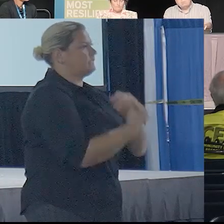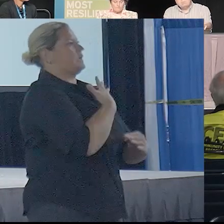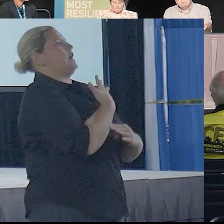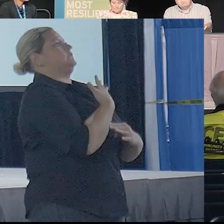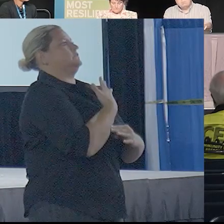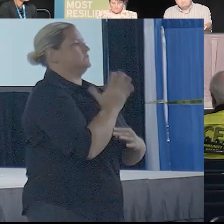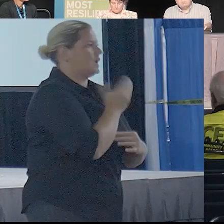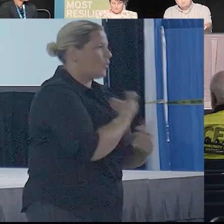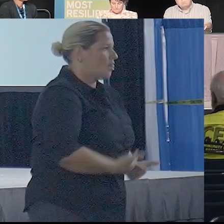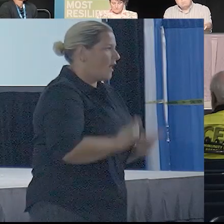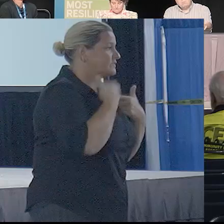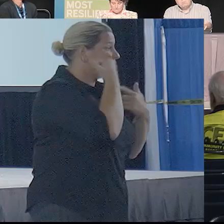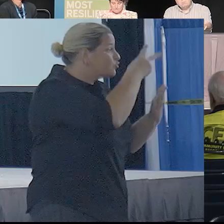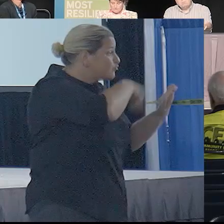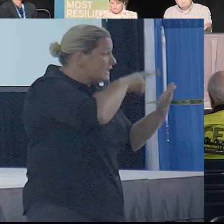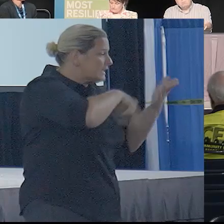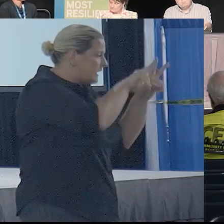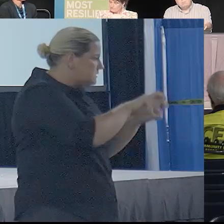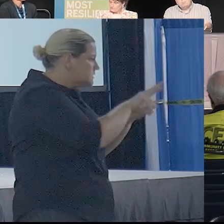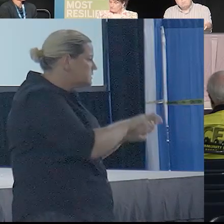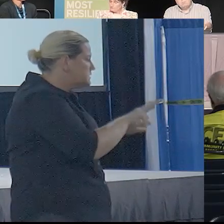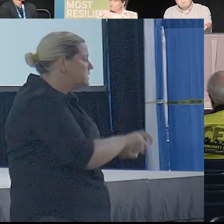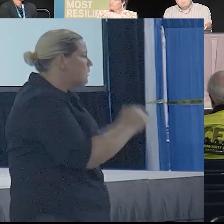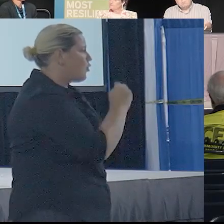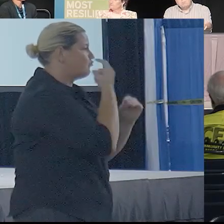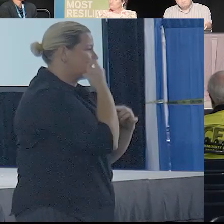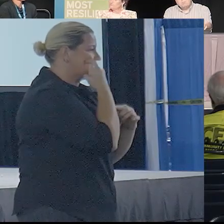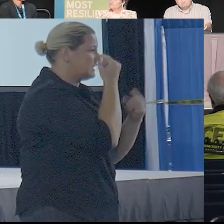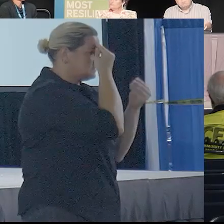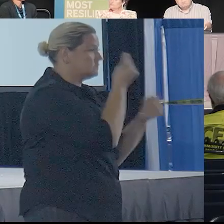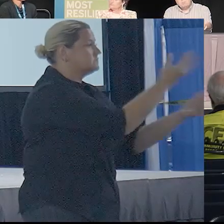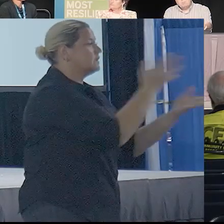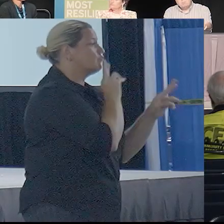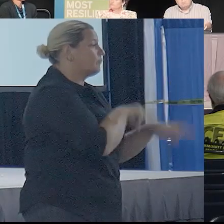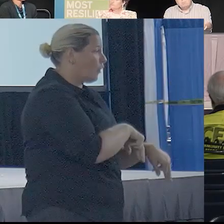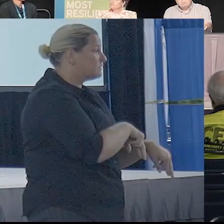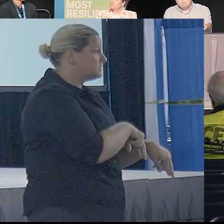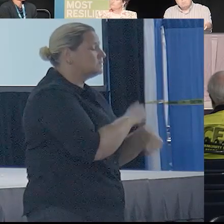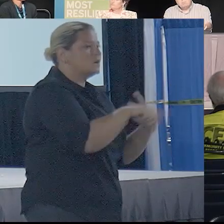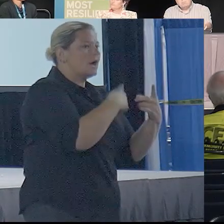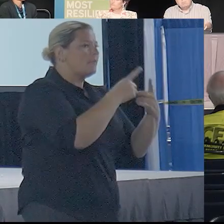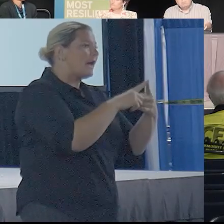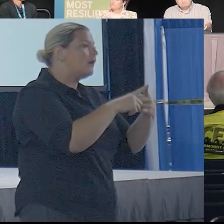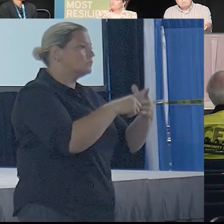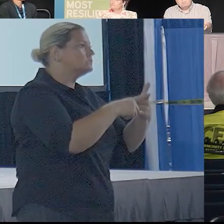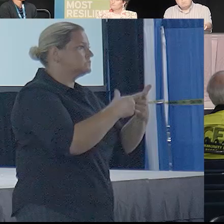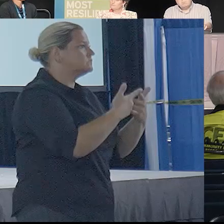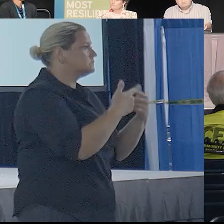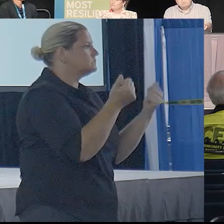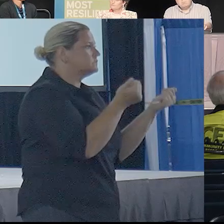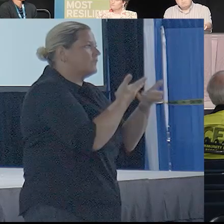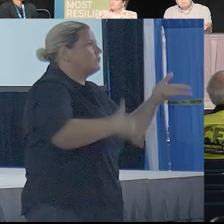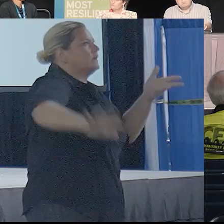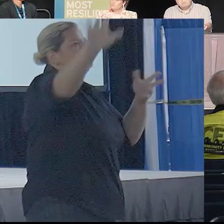If you read some of the more recent reports about settling in the country, about